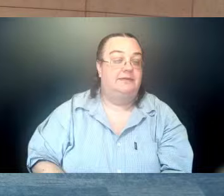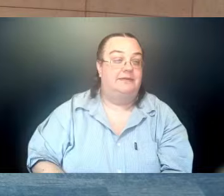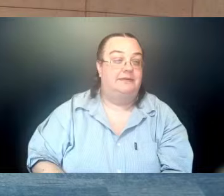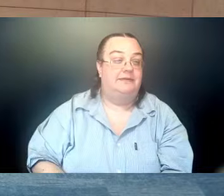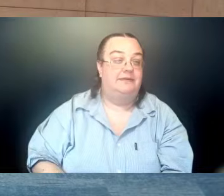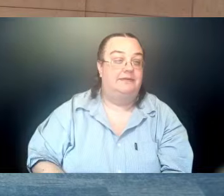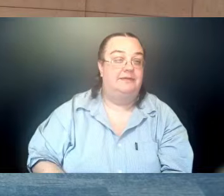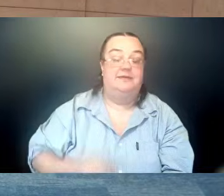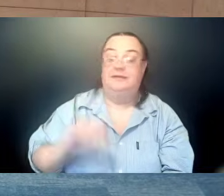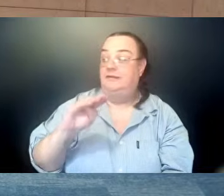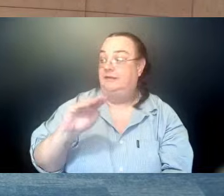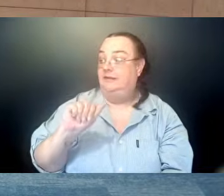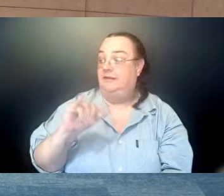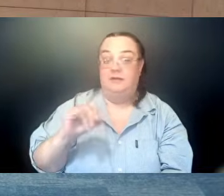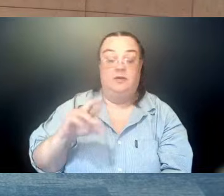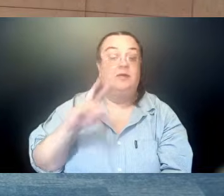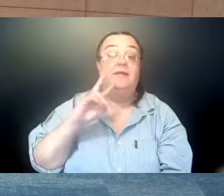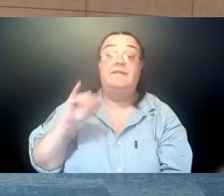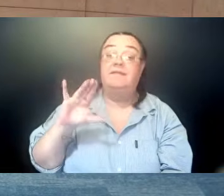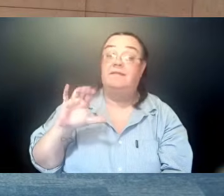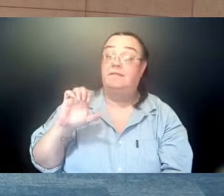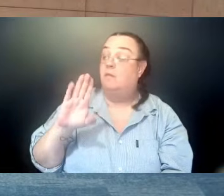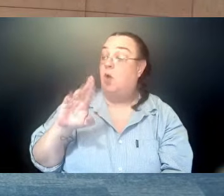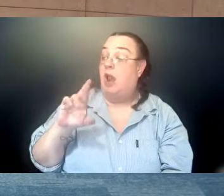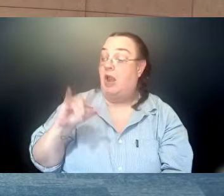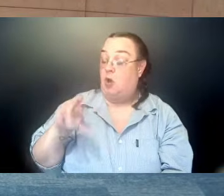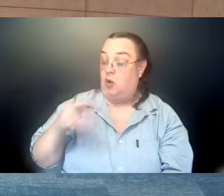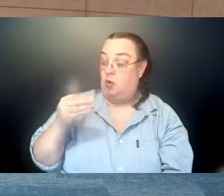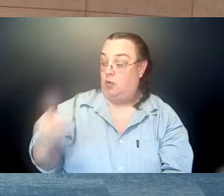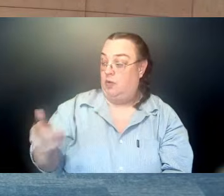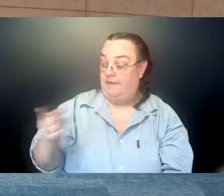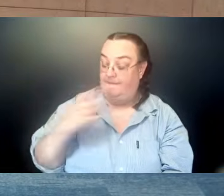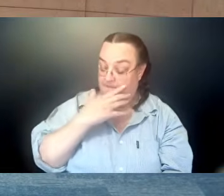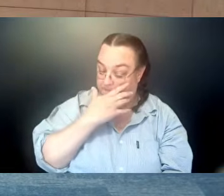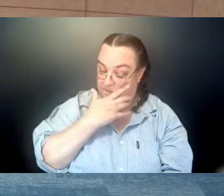Sorry, is there, Vice Mayor Briner, go ahead.